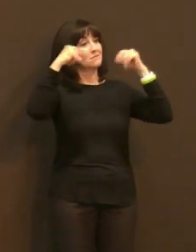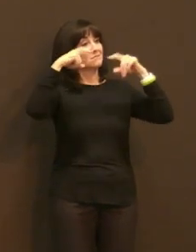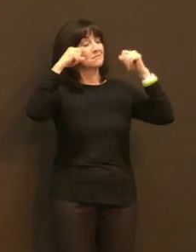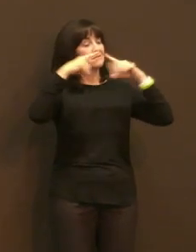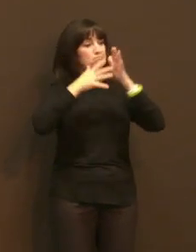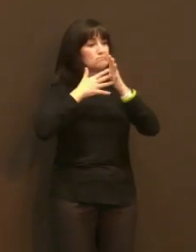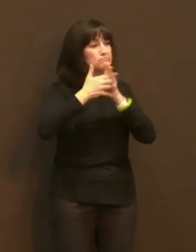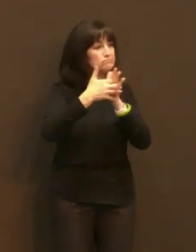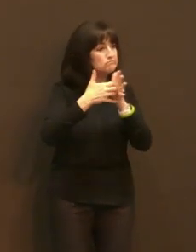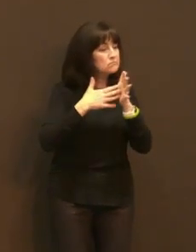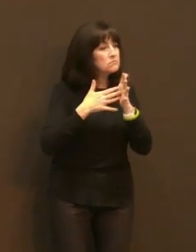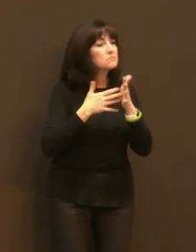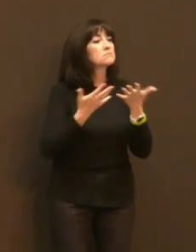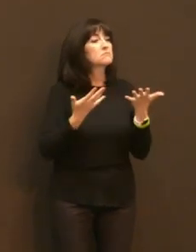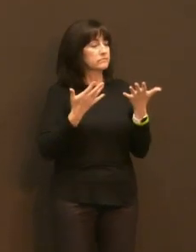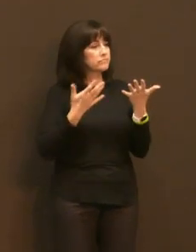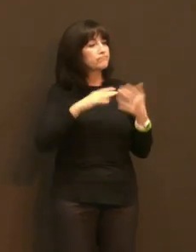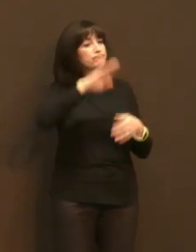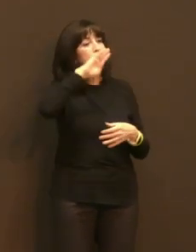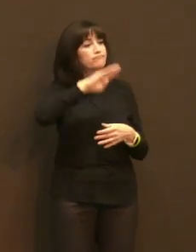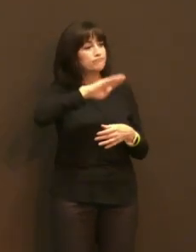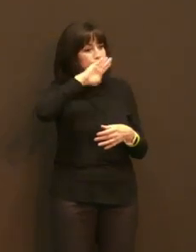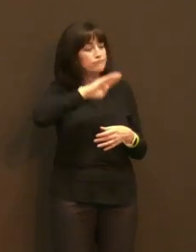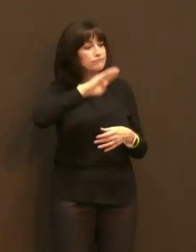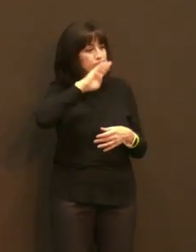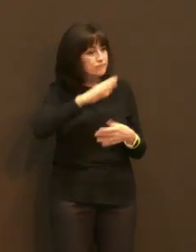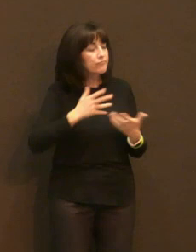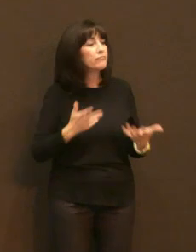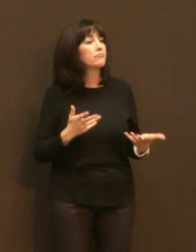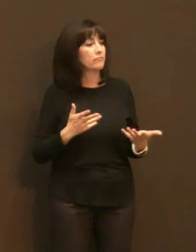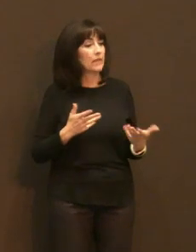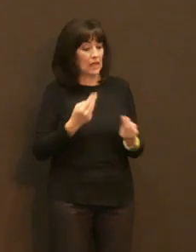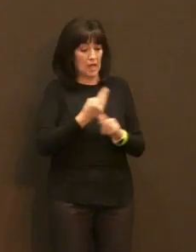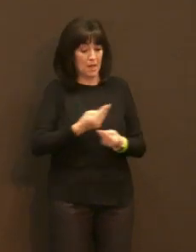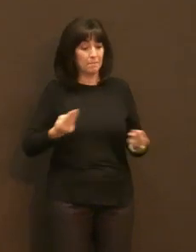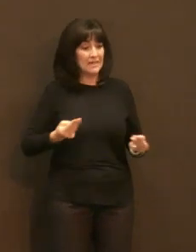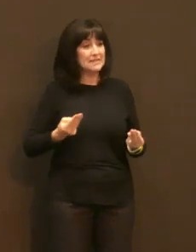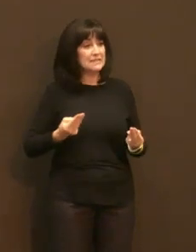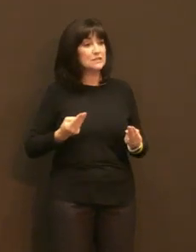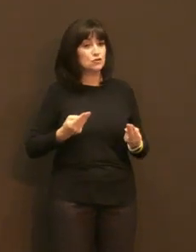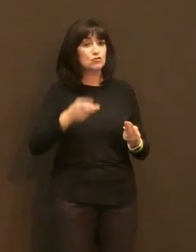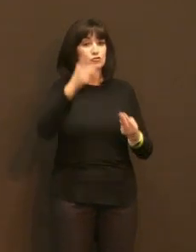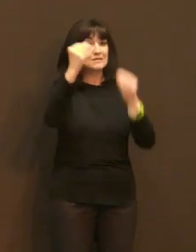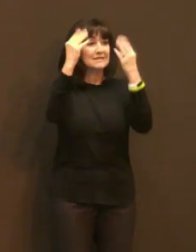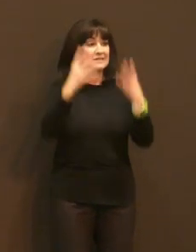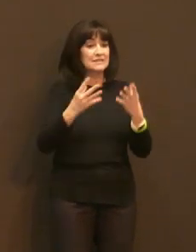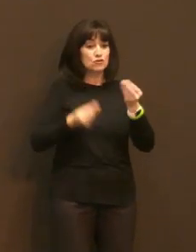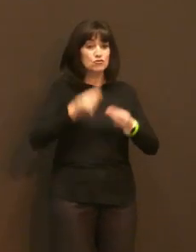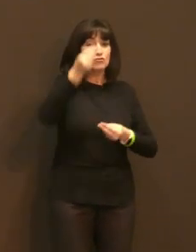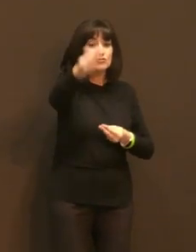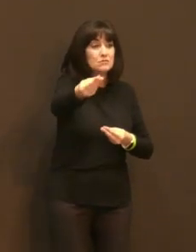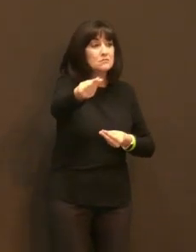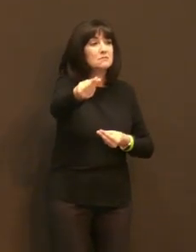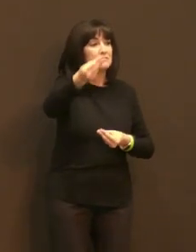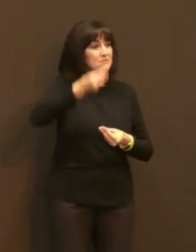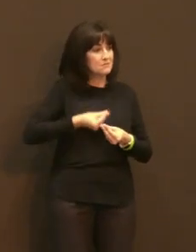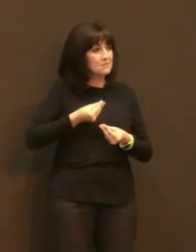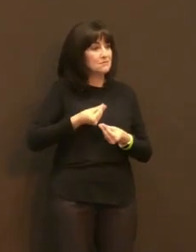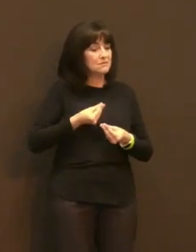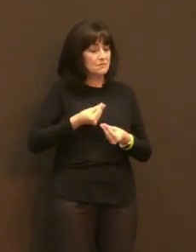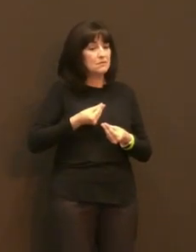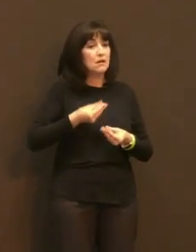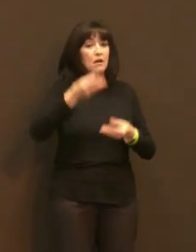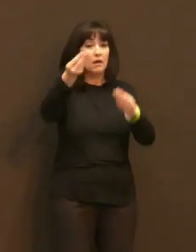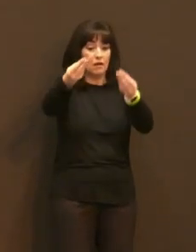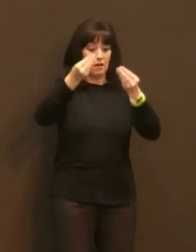to get material back and forth from teachers to students.